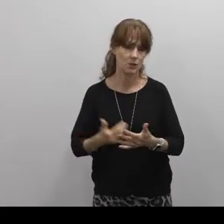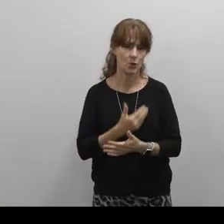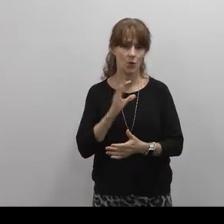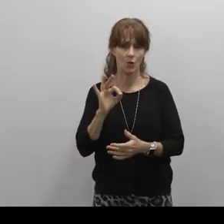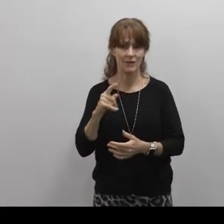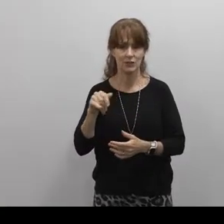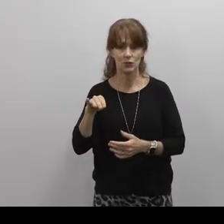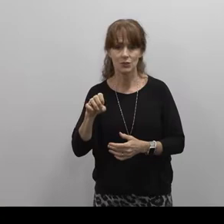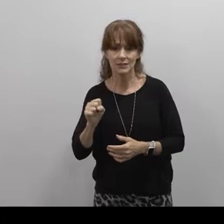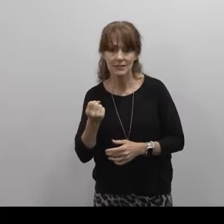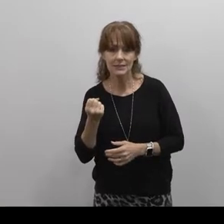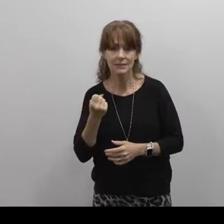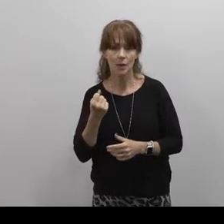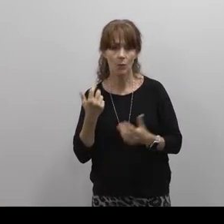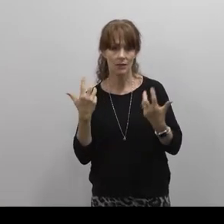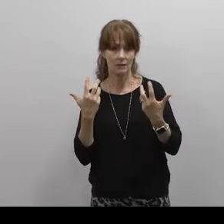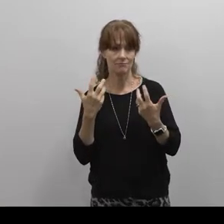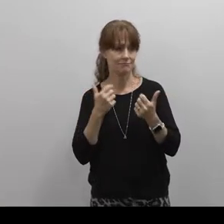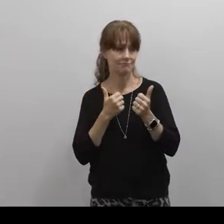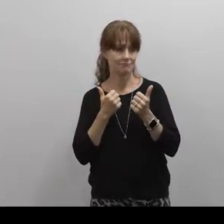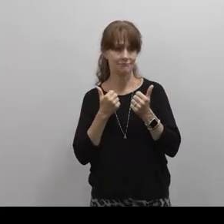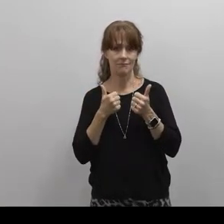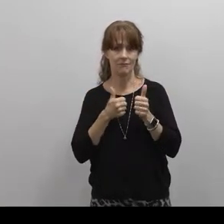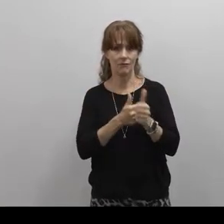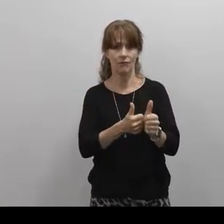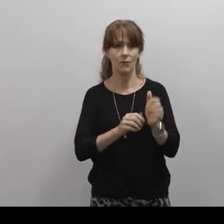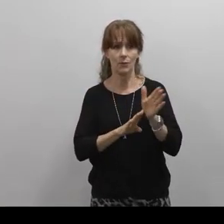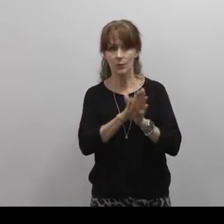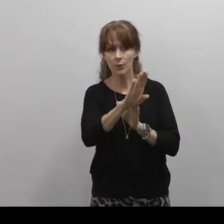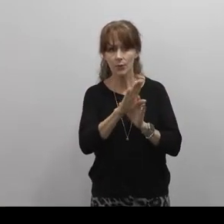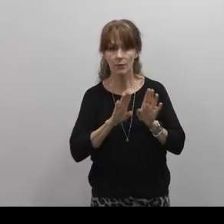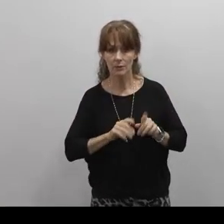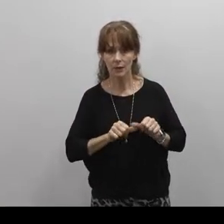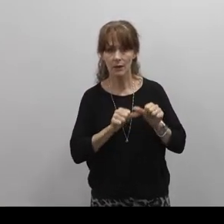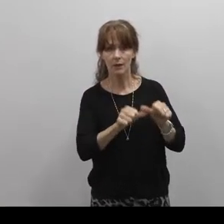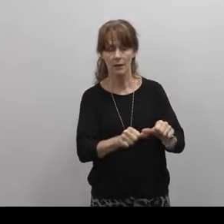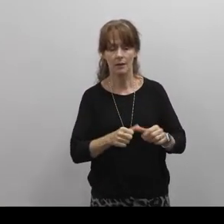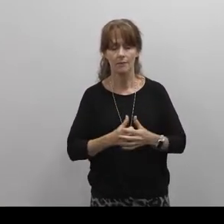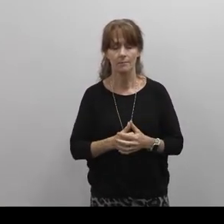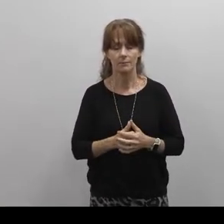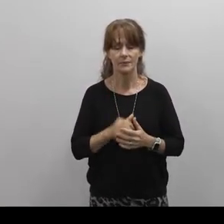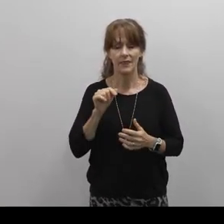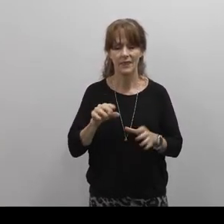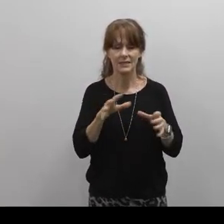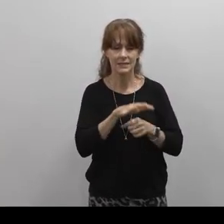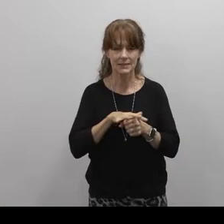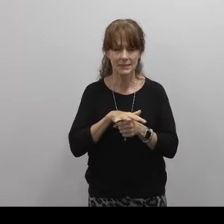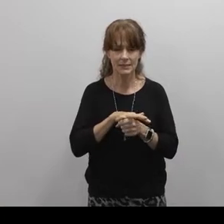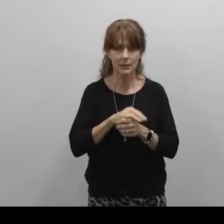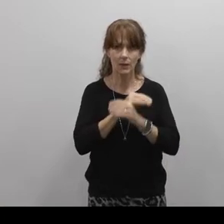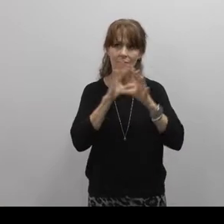so we can stay in line with what the school industry is doing. With this particular category,